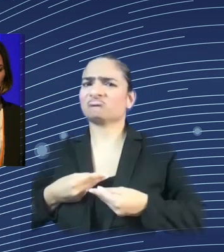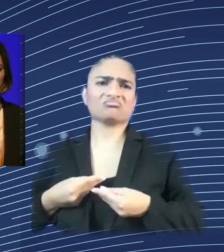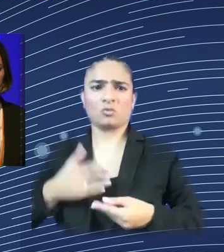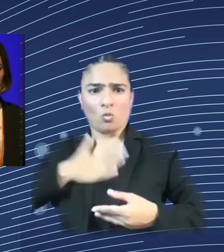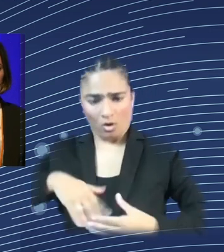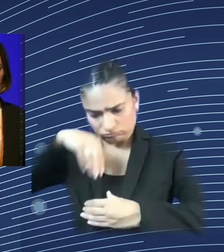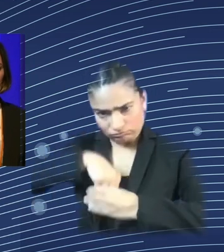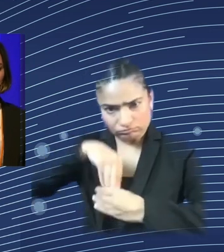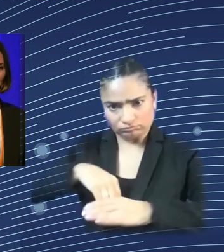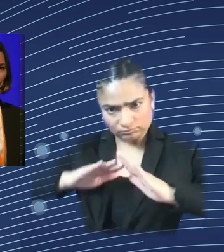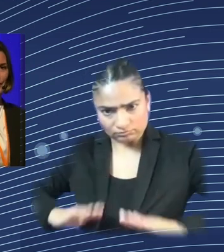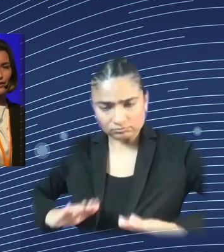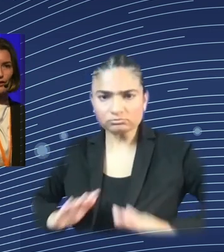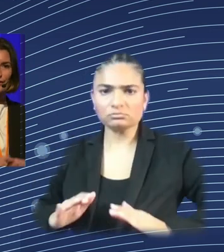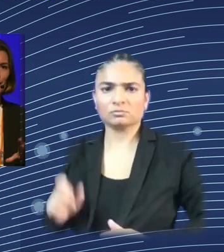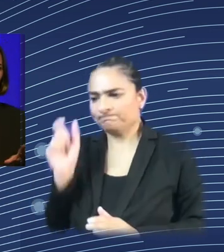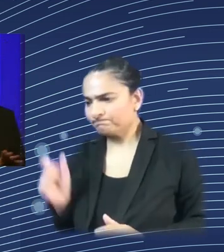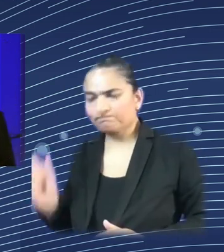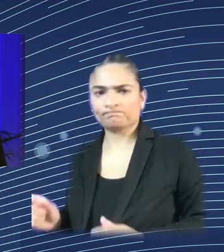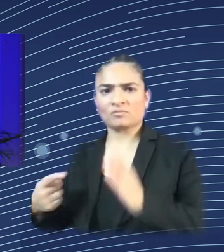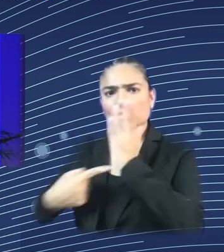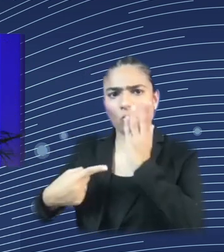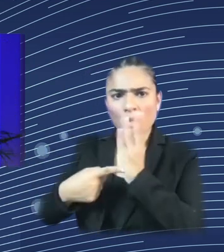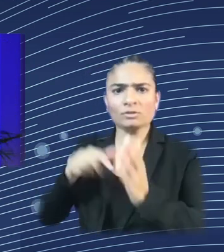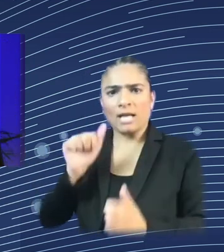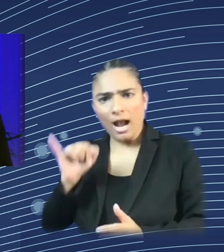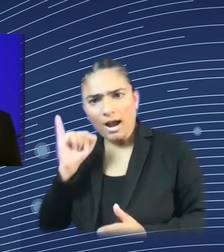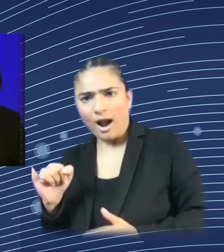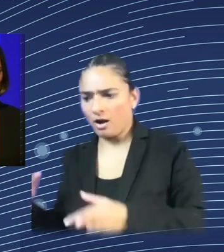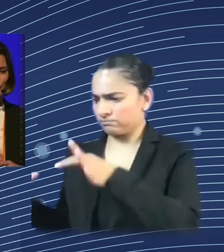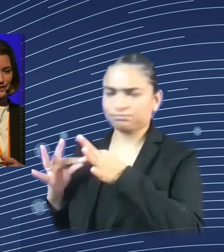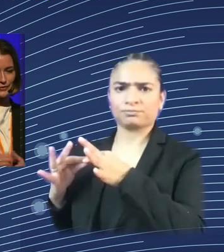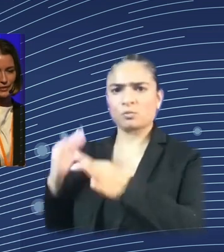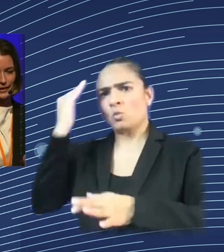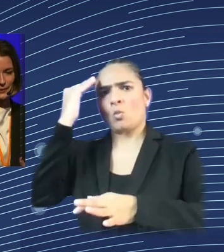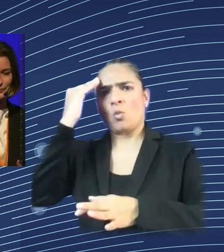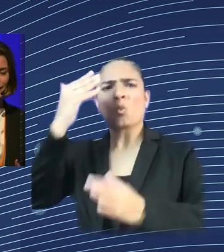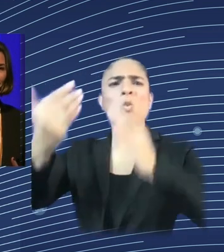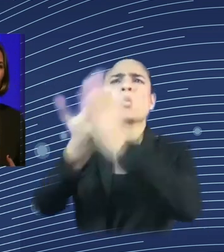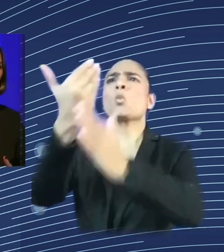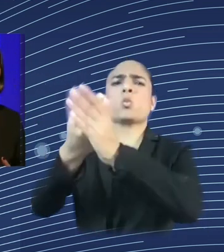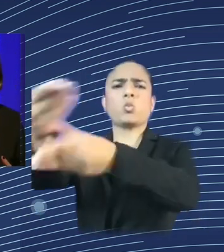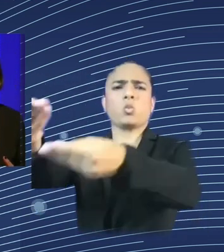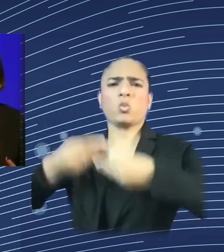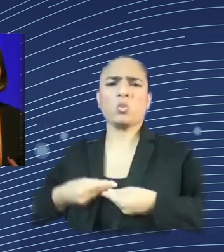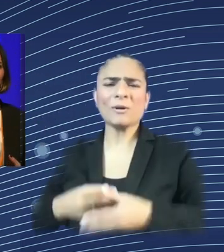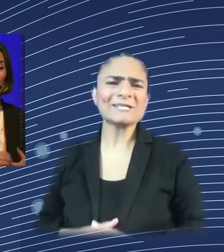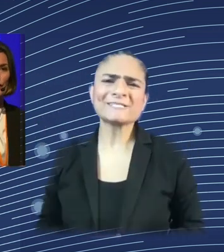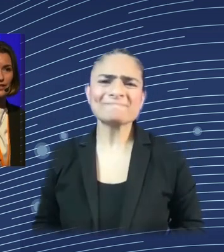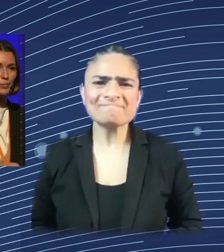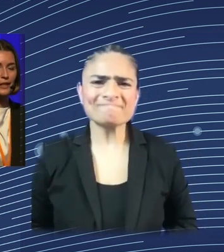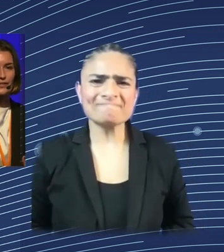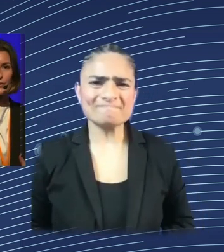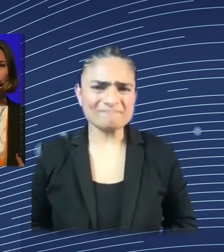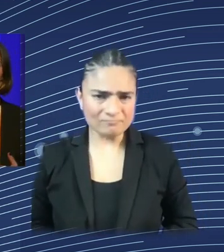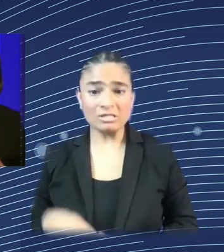also are in favor of keeping their decision autonomy. They don't want to give it away. And plus,